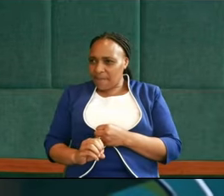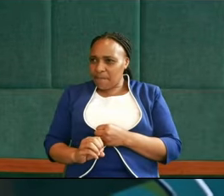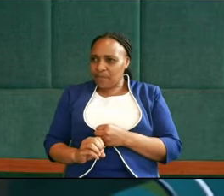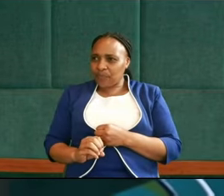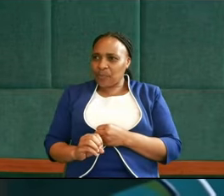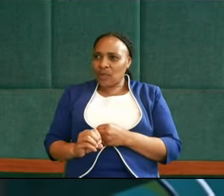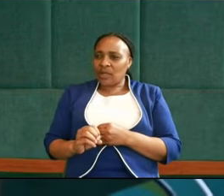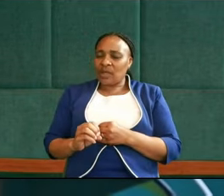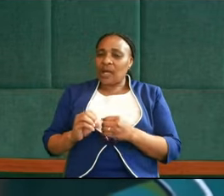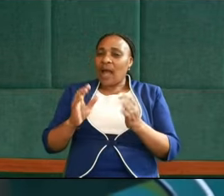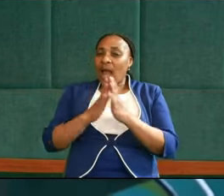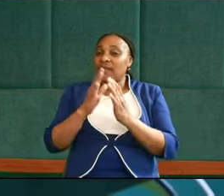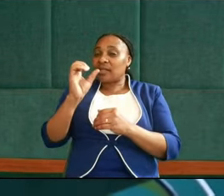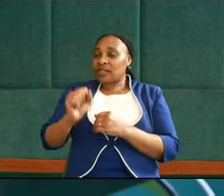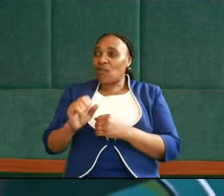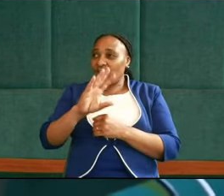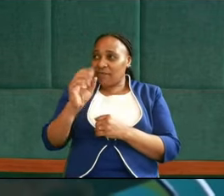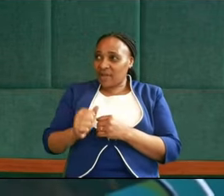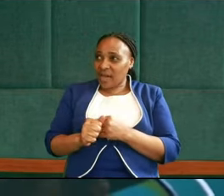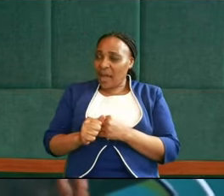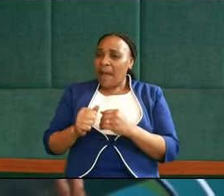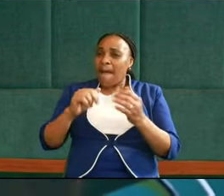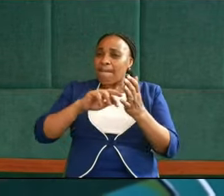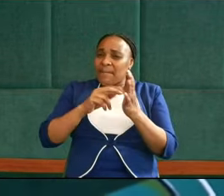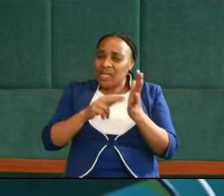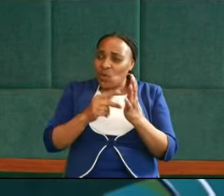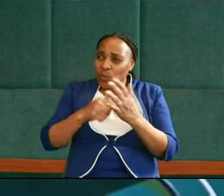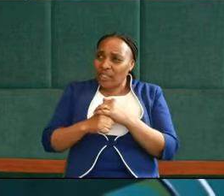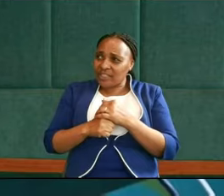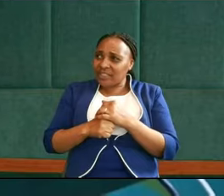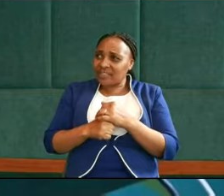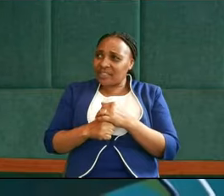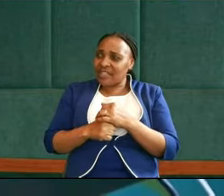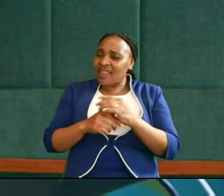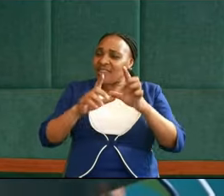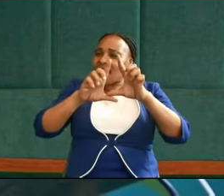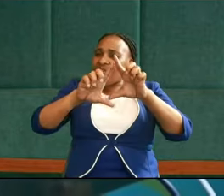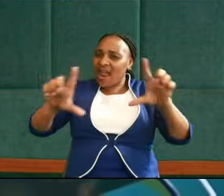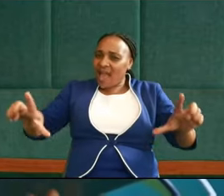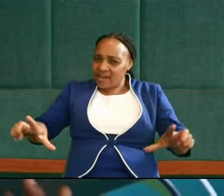to Southern Africa. Numbers says, "The land